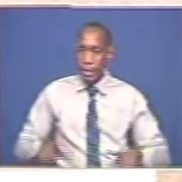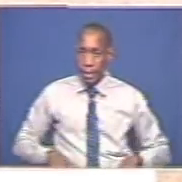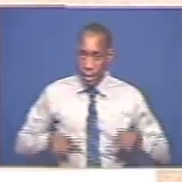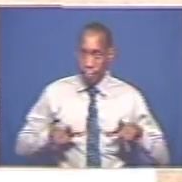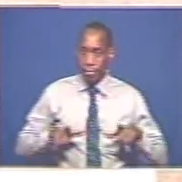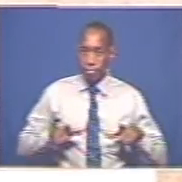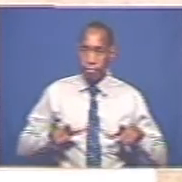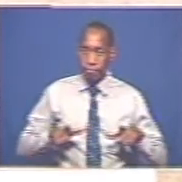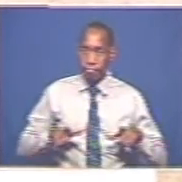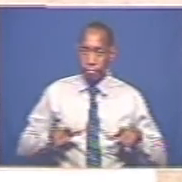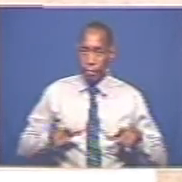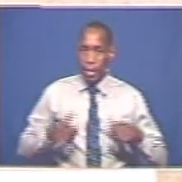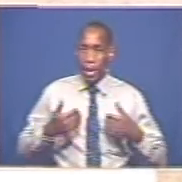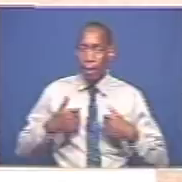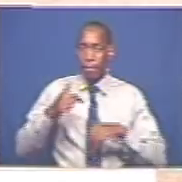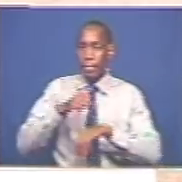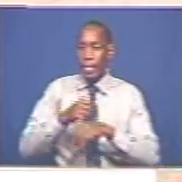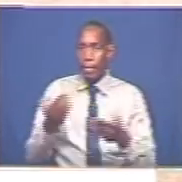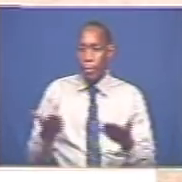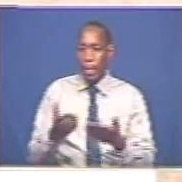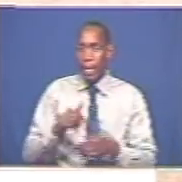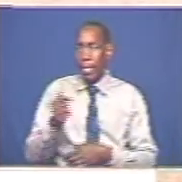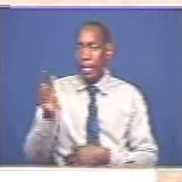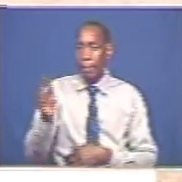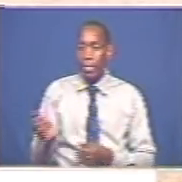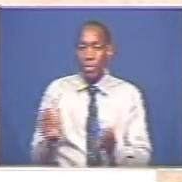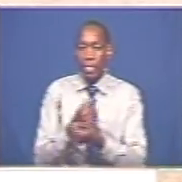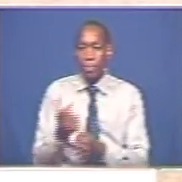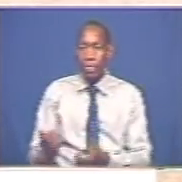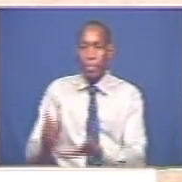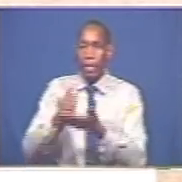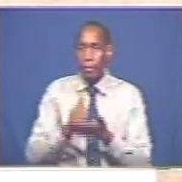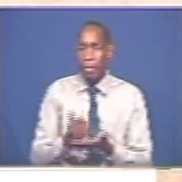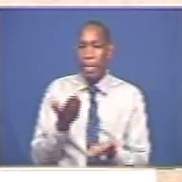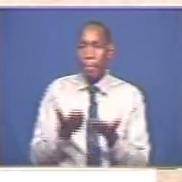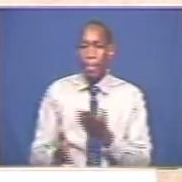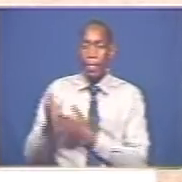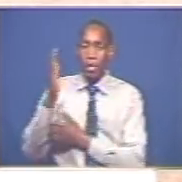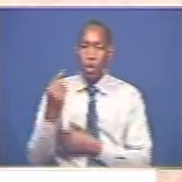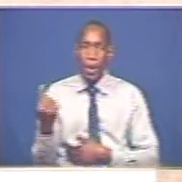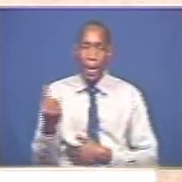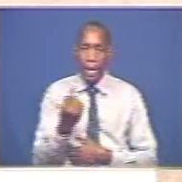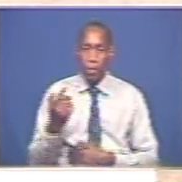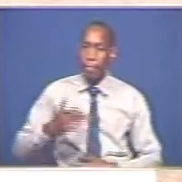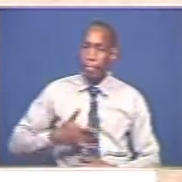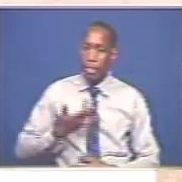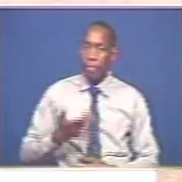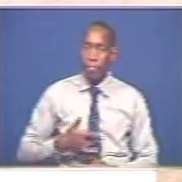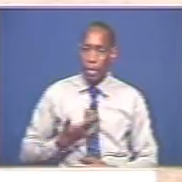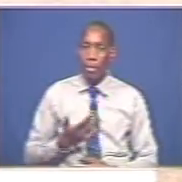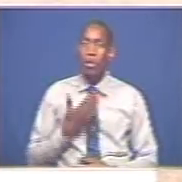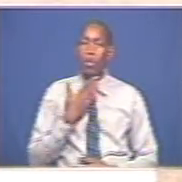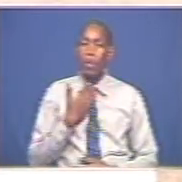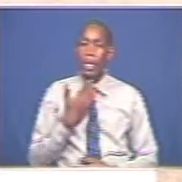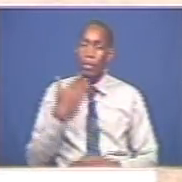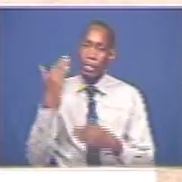just a point where no one else can come in. Maybe it's only God who can come in. Mm. And you feel, I just want a